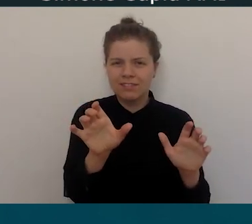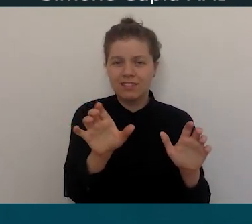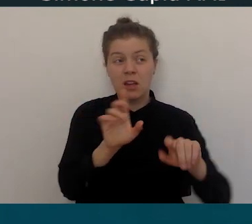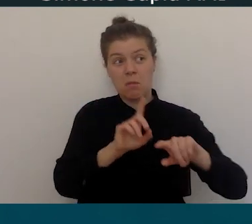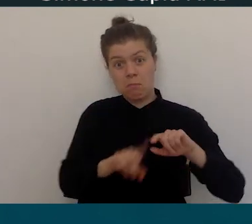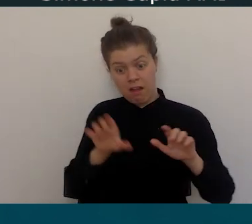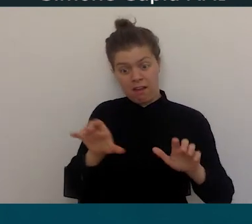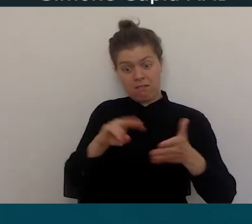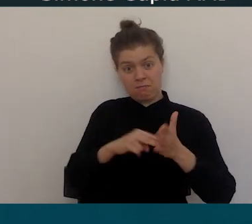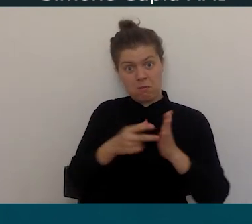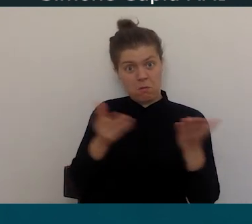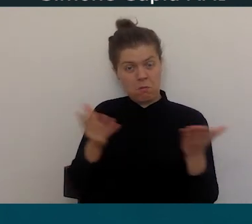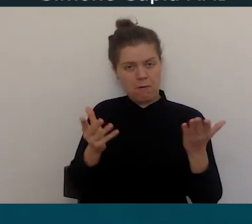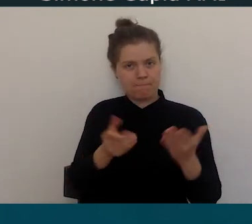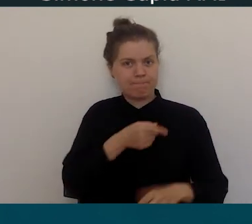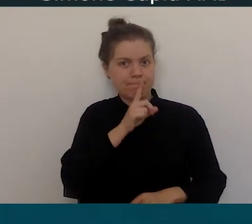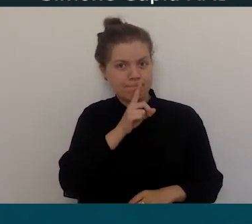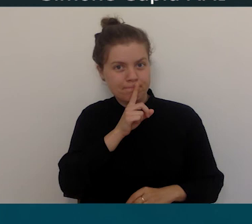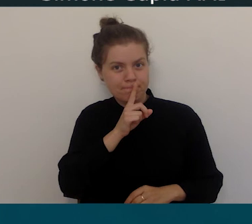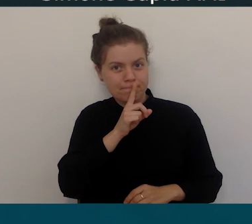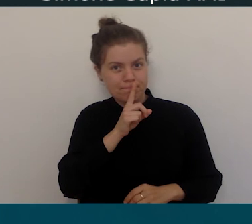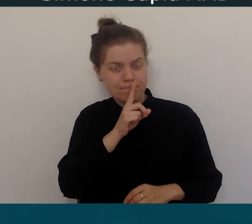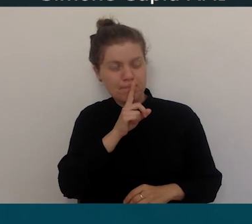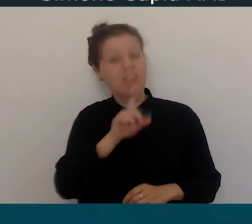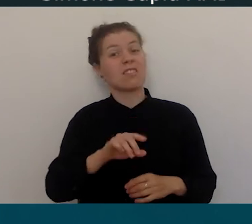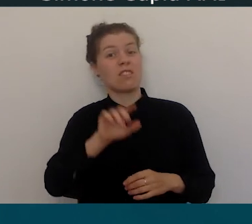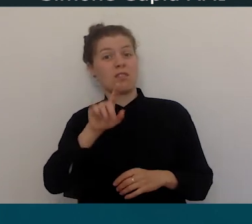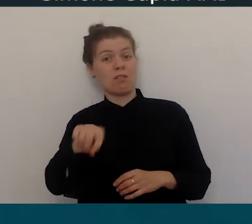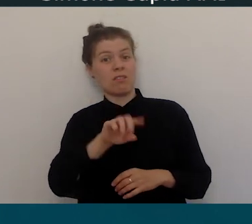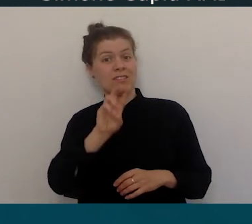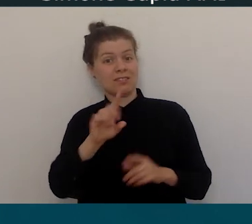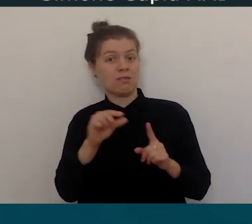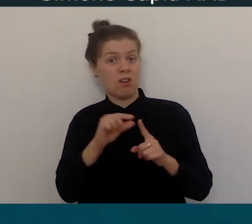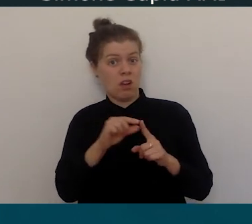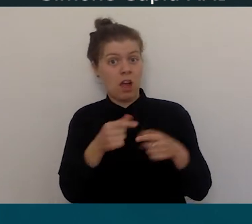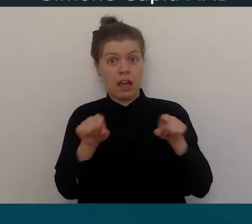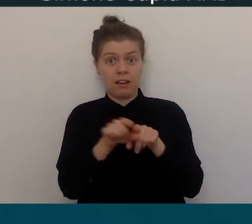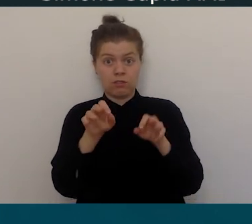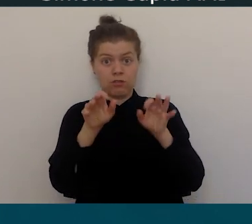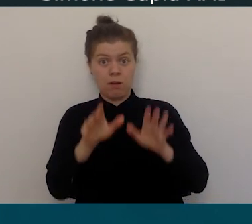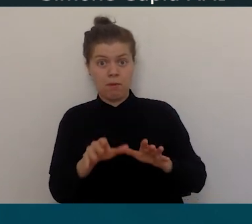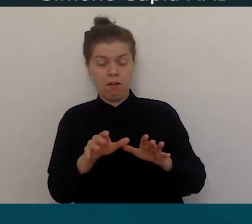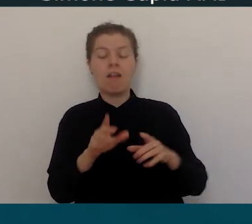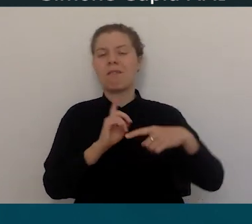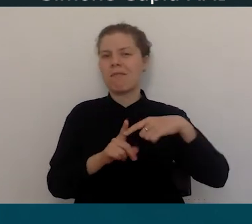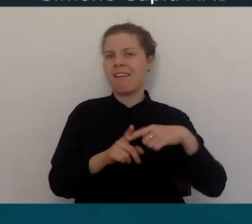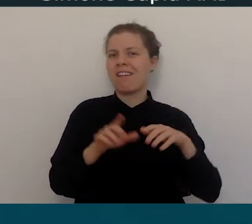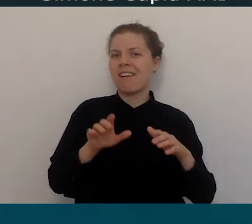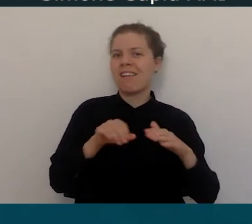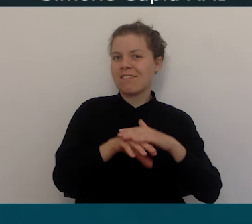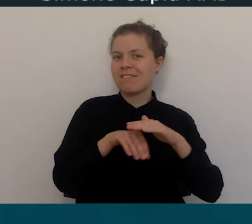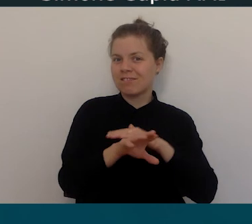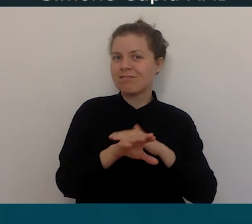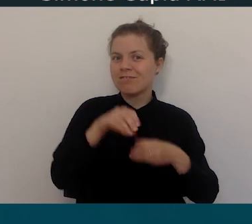that action. So those 6 words are your key 6 words to know that as a describer and an accessible content maker that you have